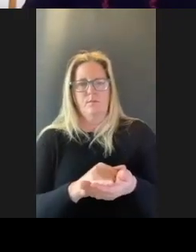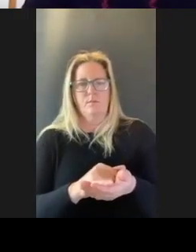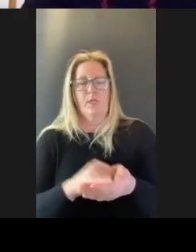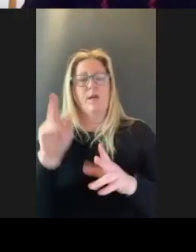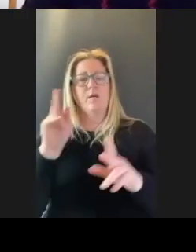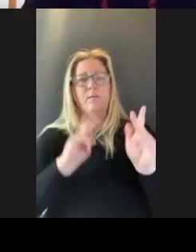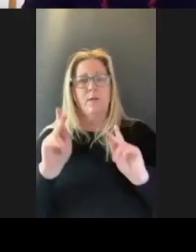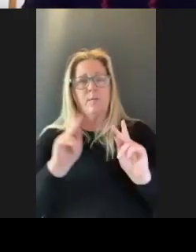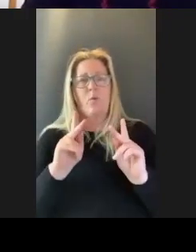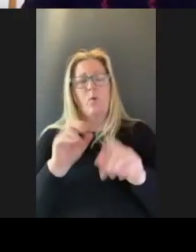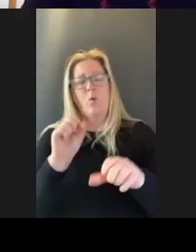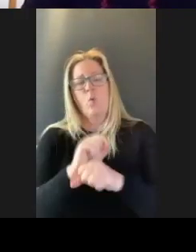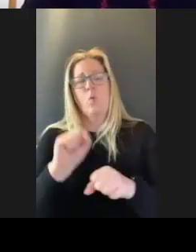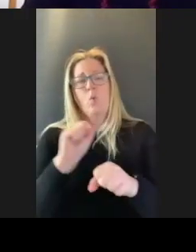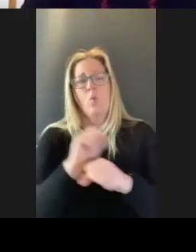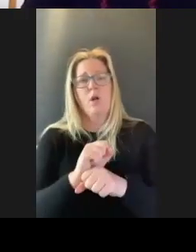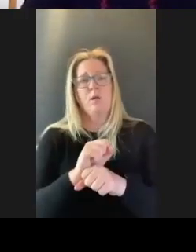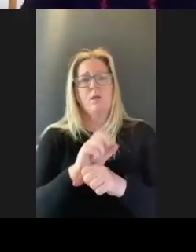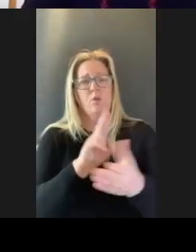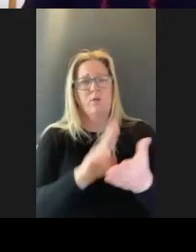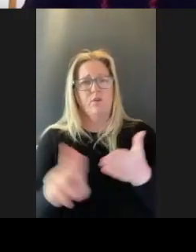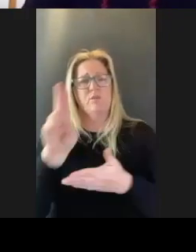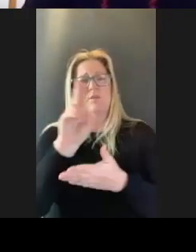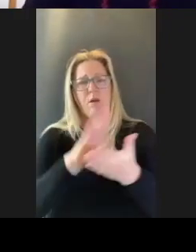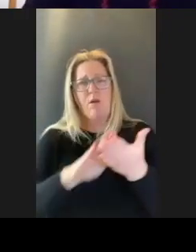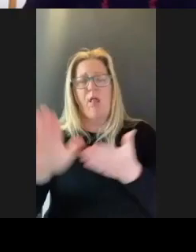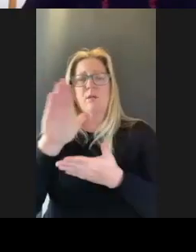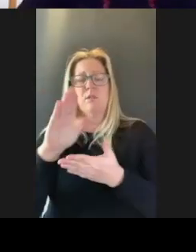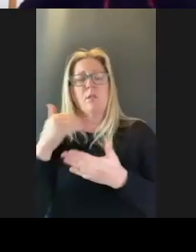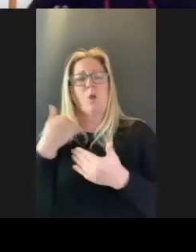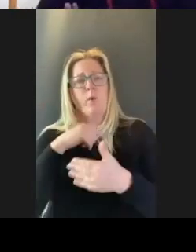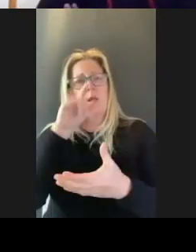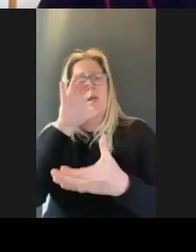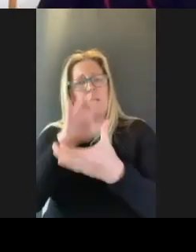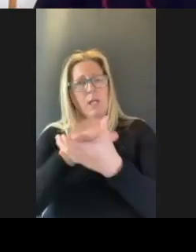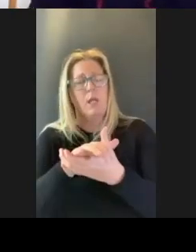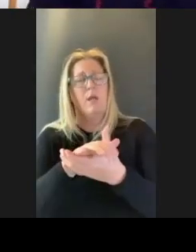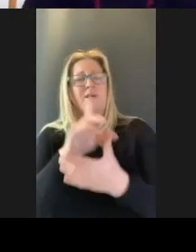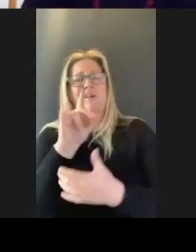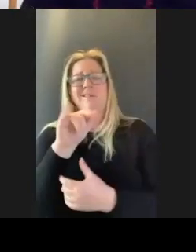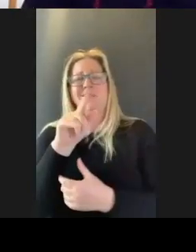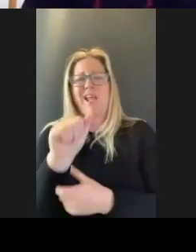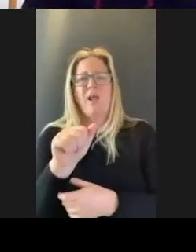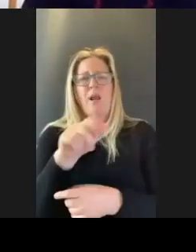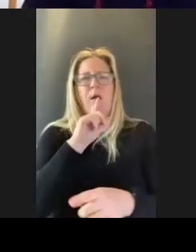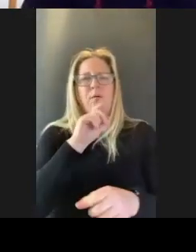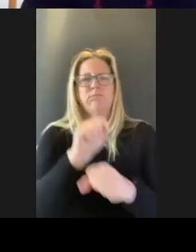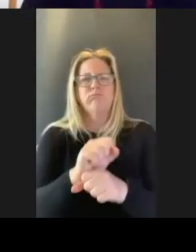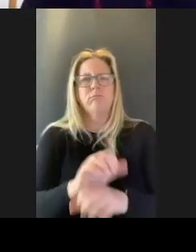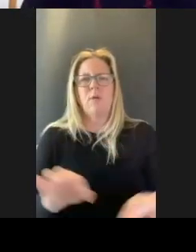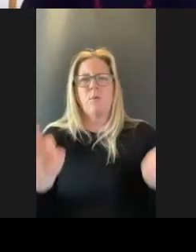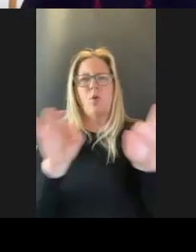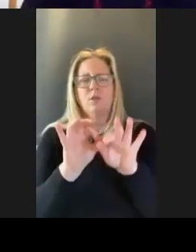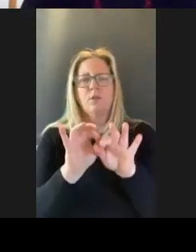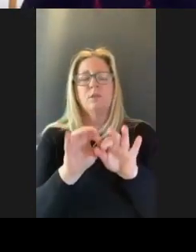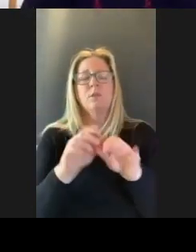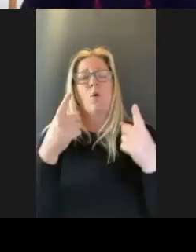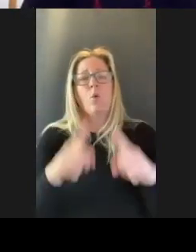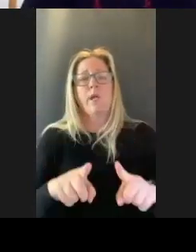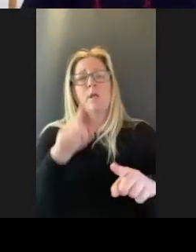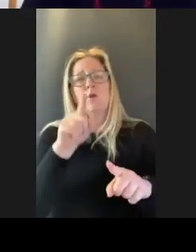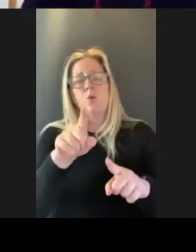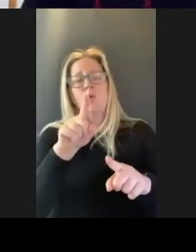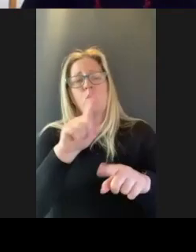believe that the use of data is important. And as you're building your case in terms of what you're saying and what